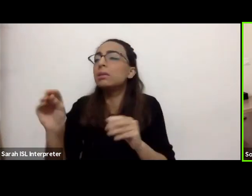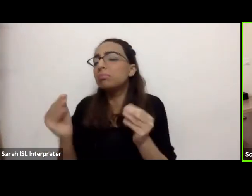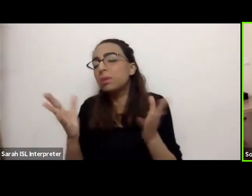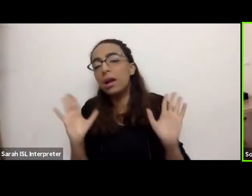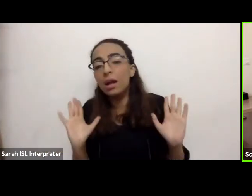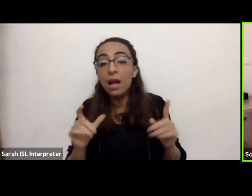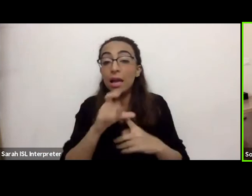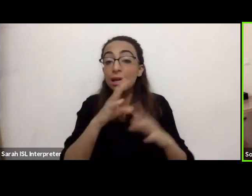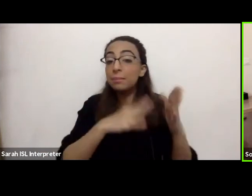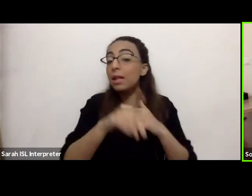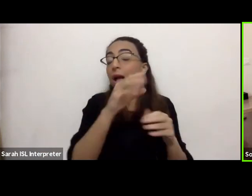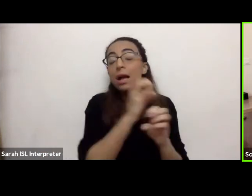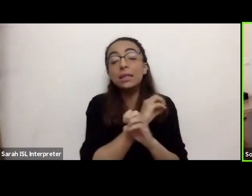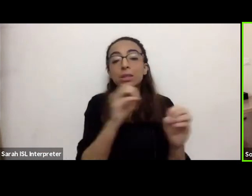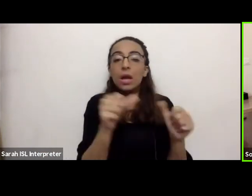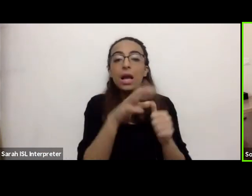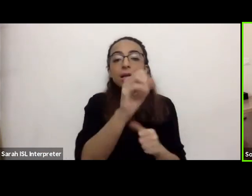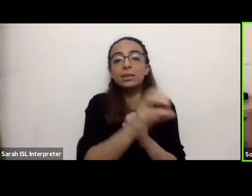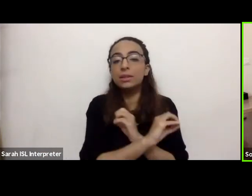with disabilities.